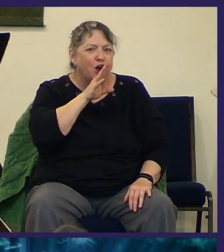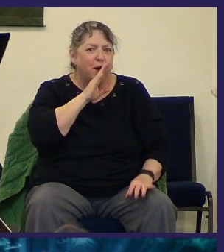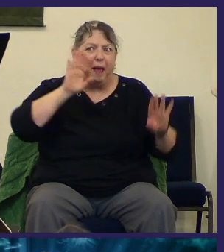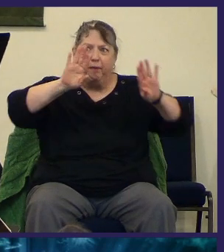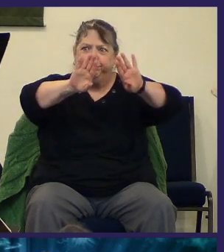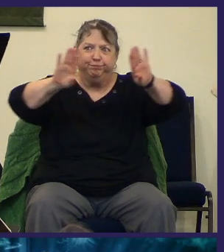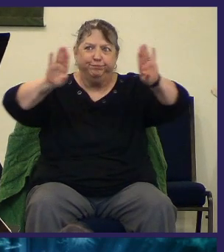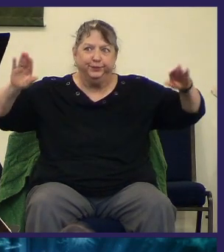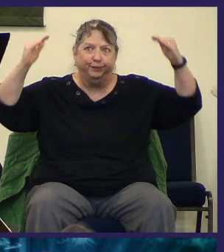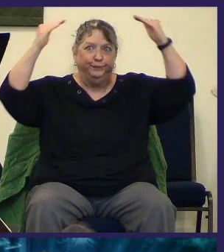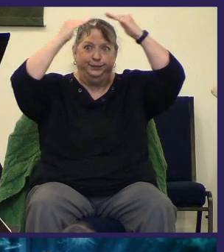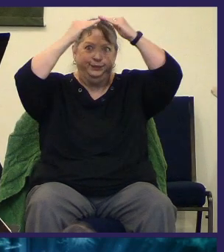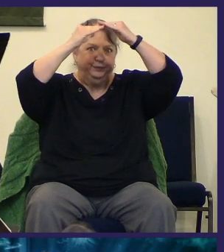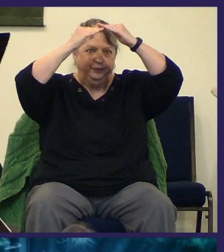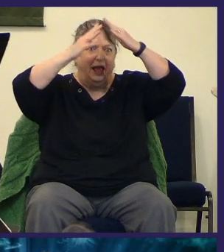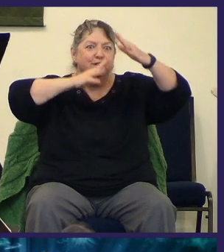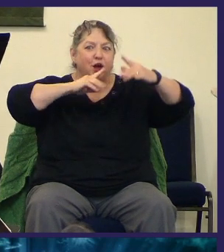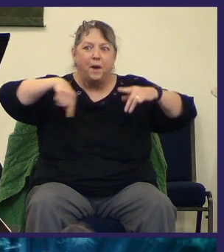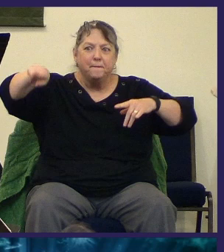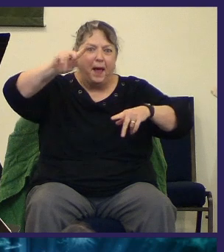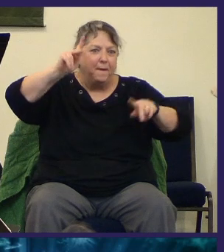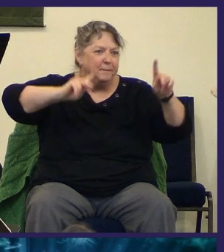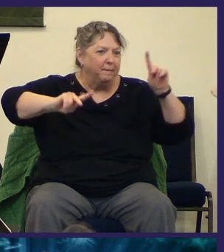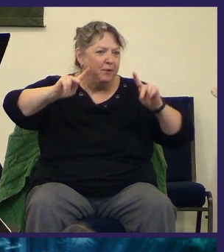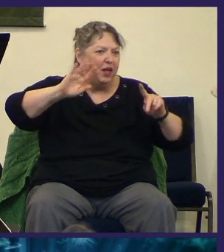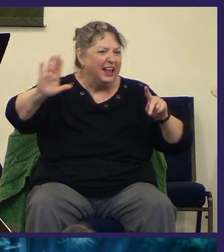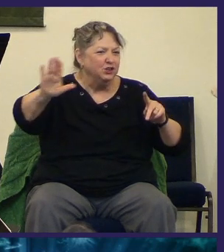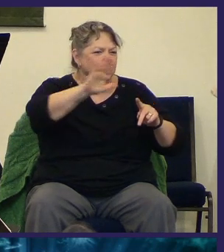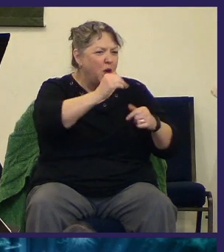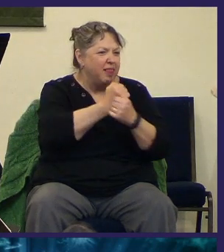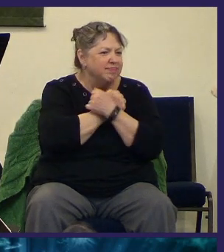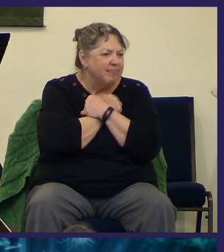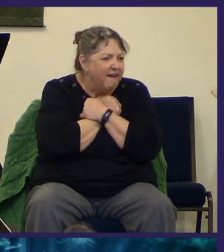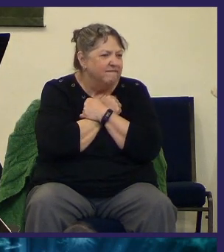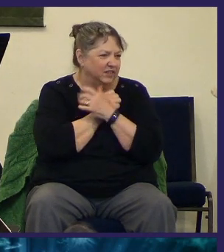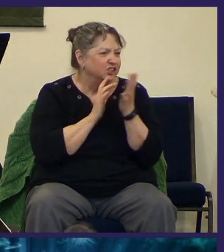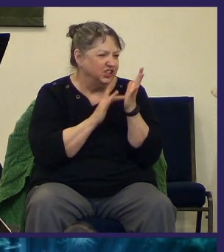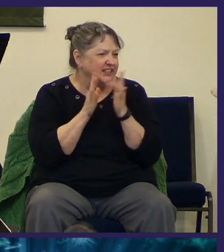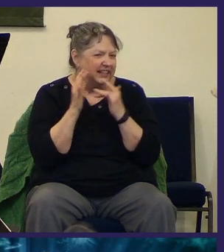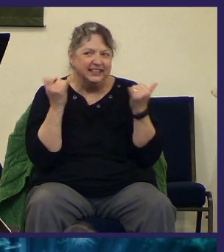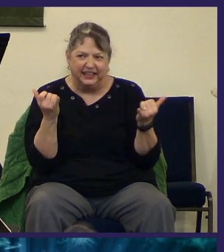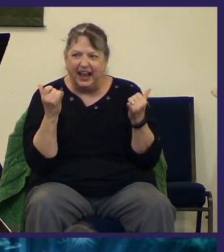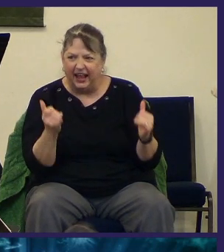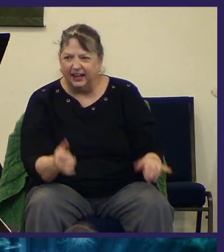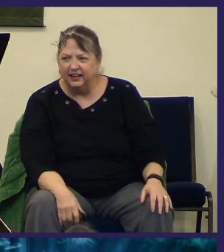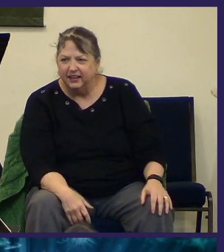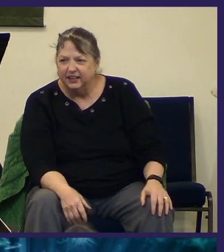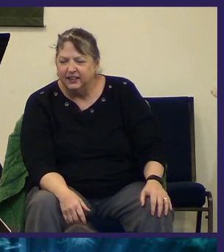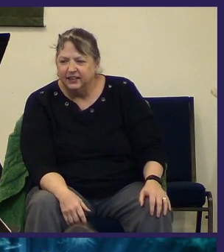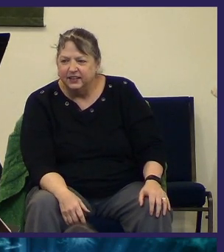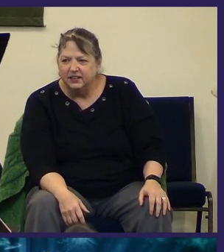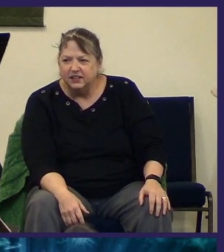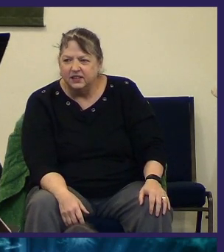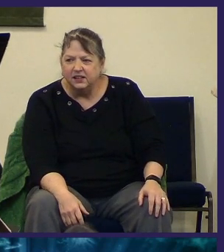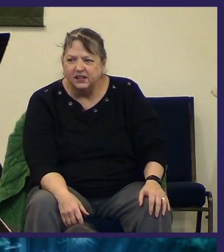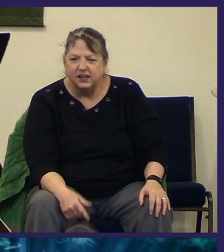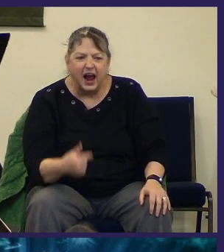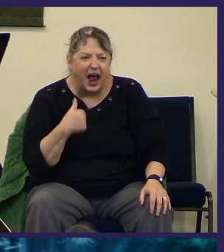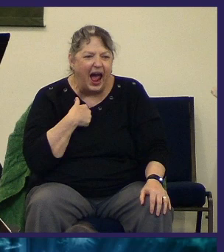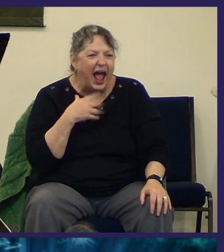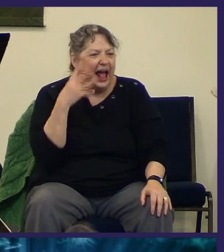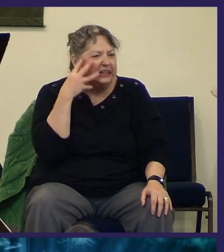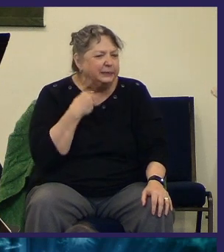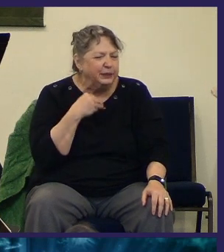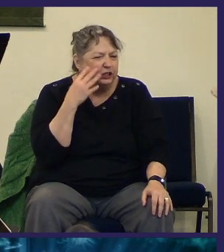walls and the roof i felt the love of christ the minute i walked in here today and let me just say i feel a real